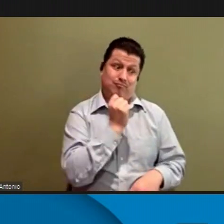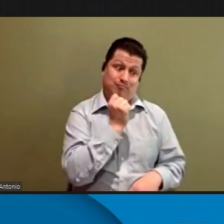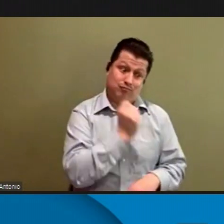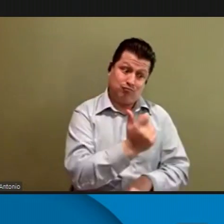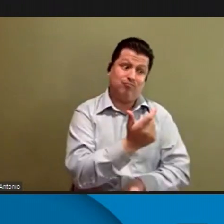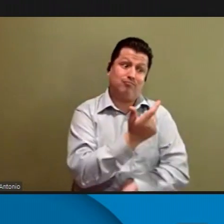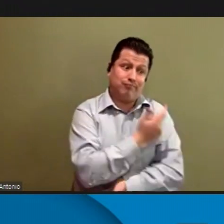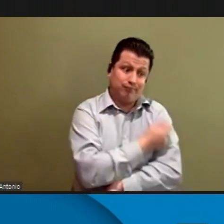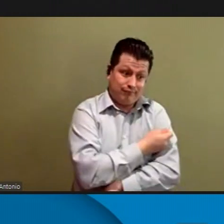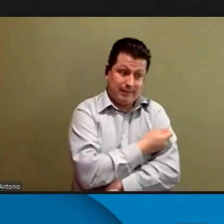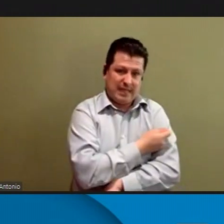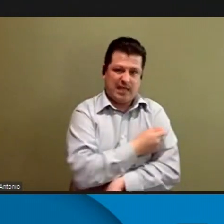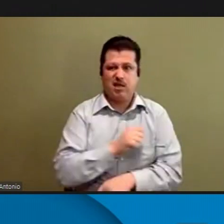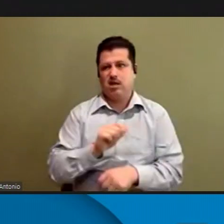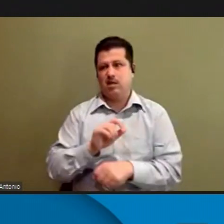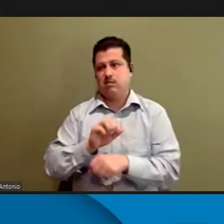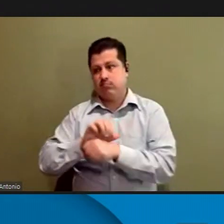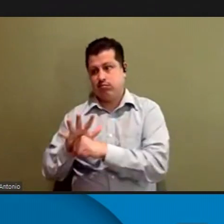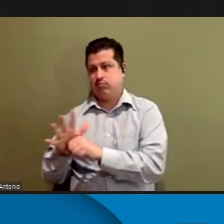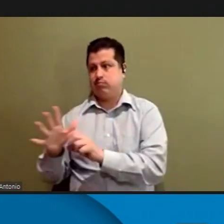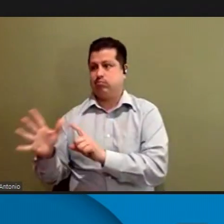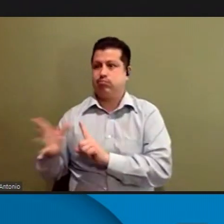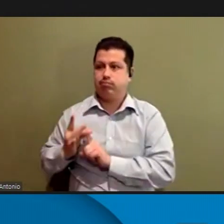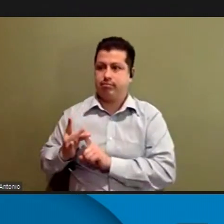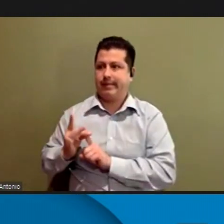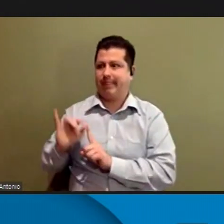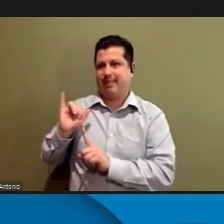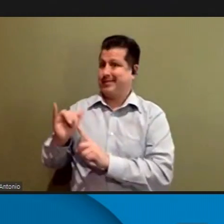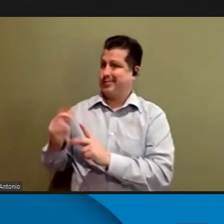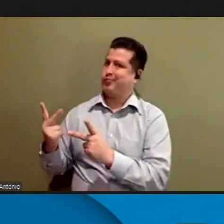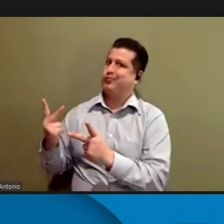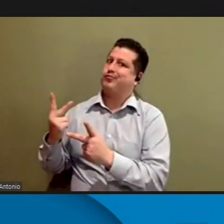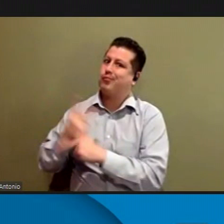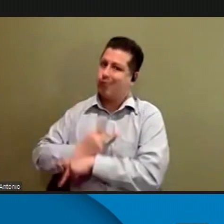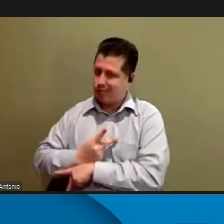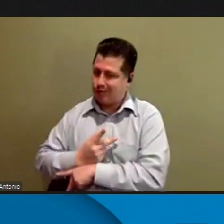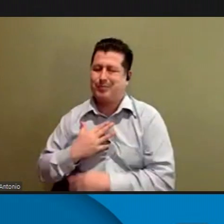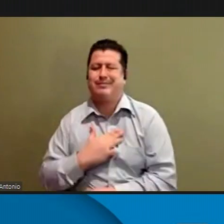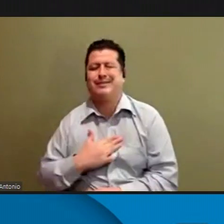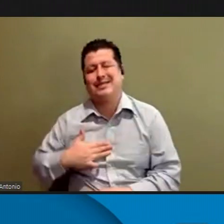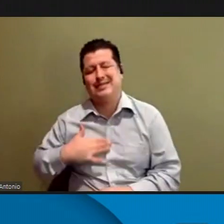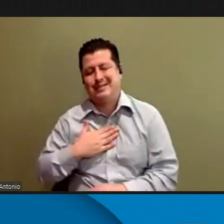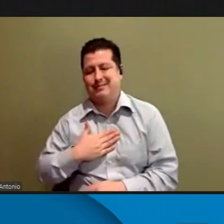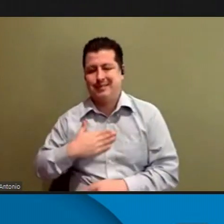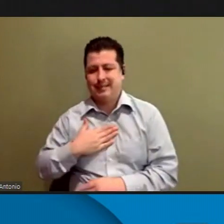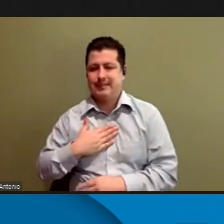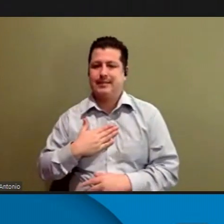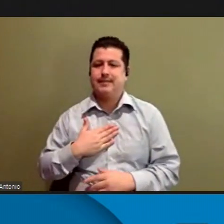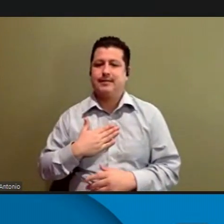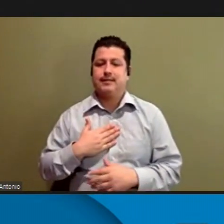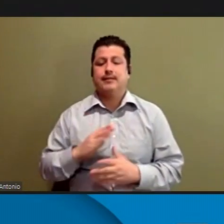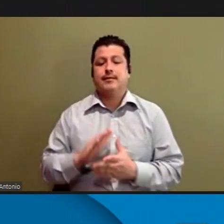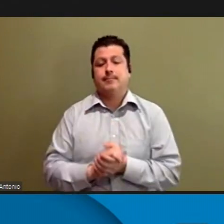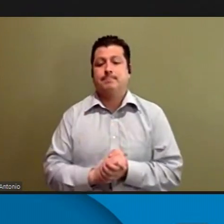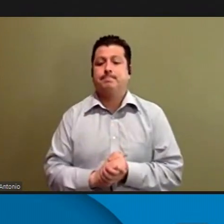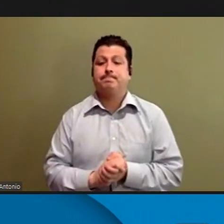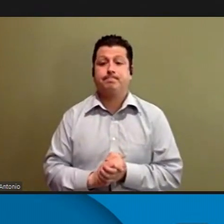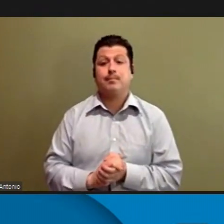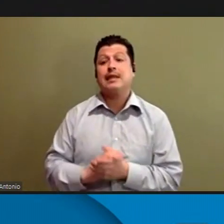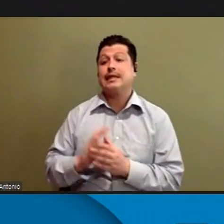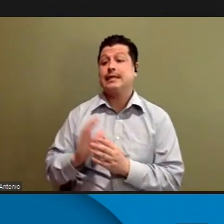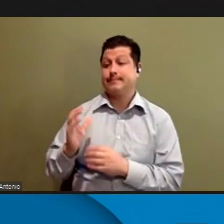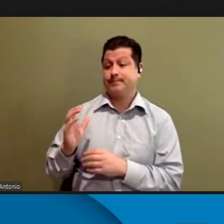risks are higher if you don't take the vaccination. So please, please take the information. To my city manager, I would like to know if